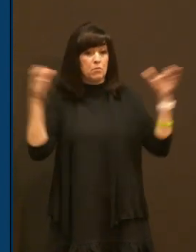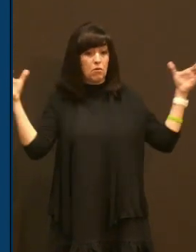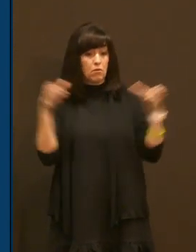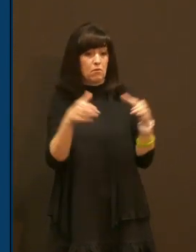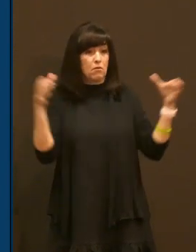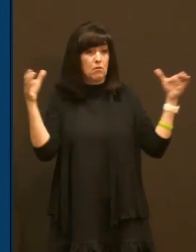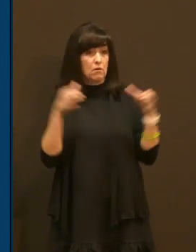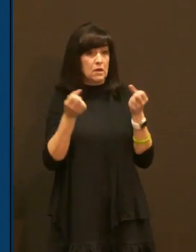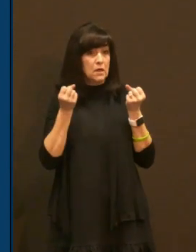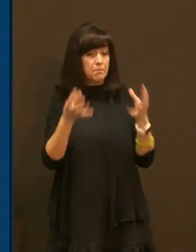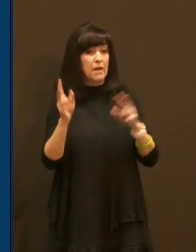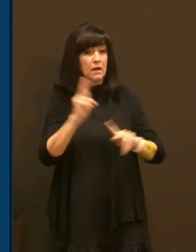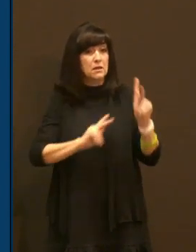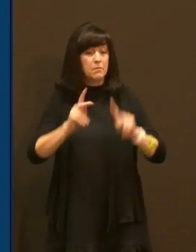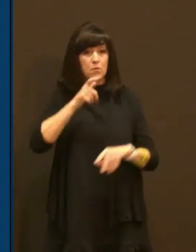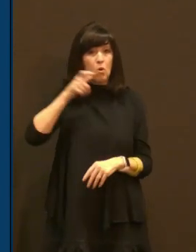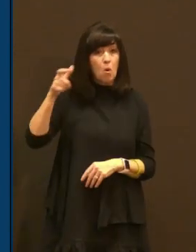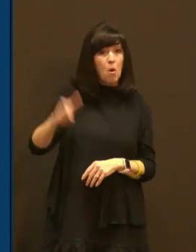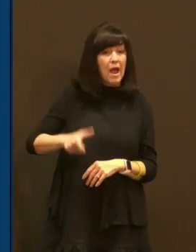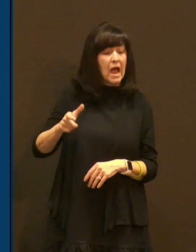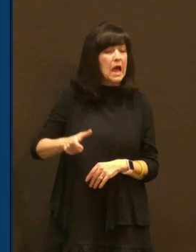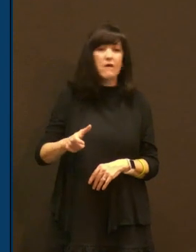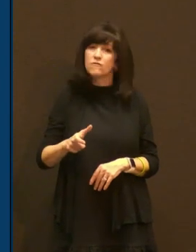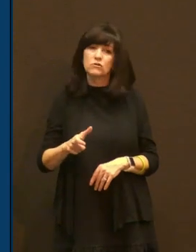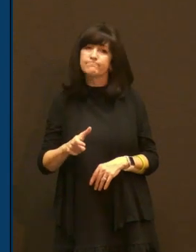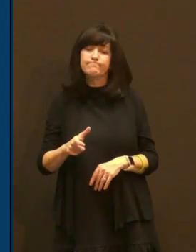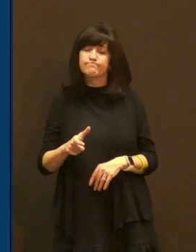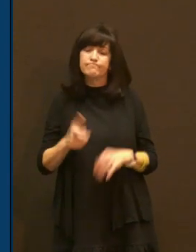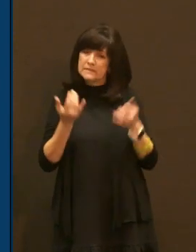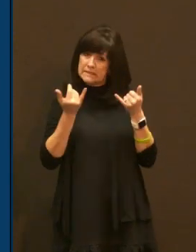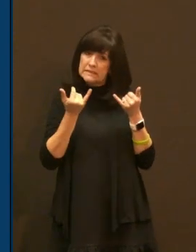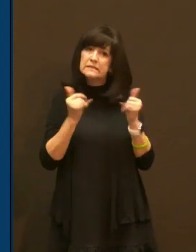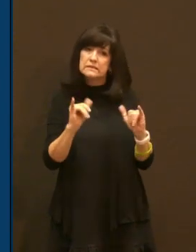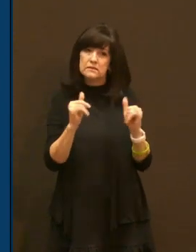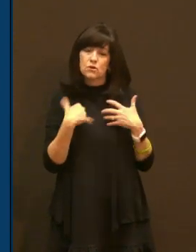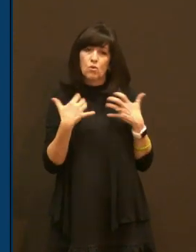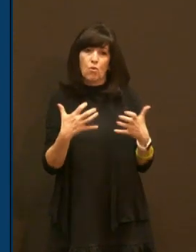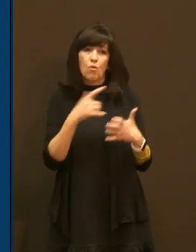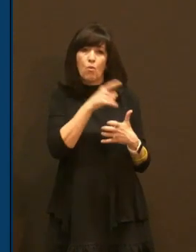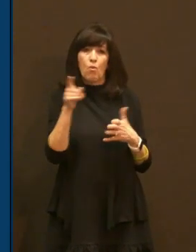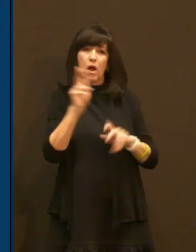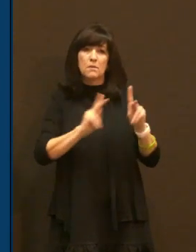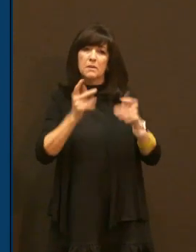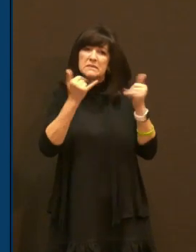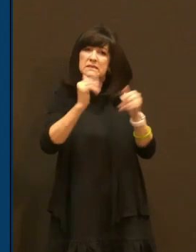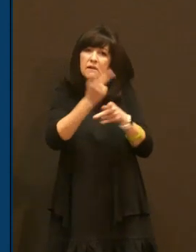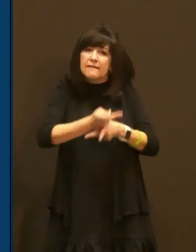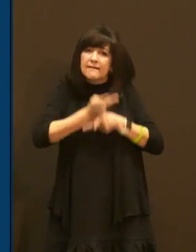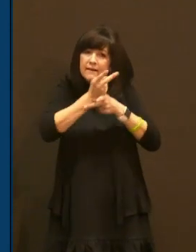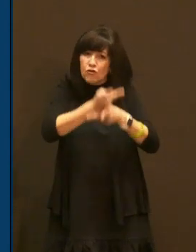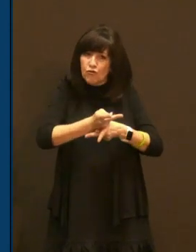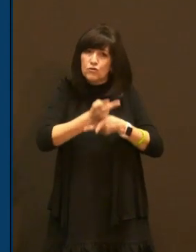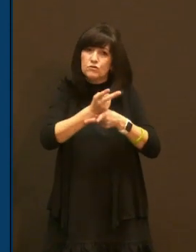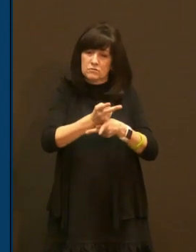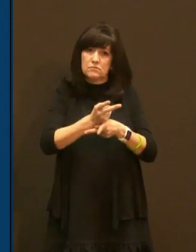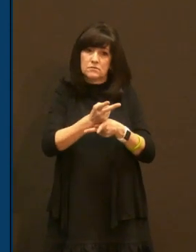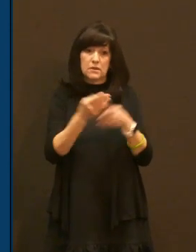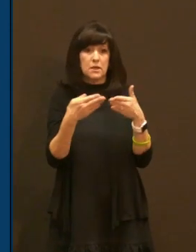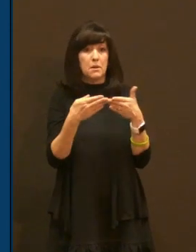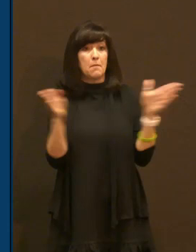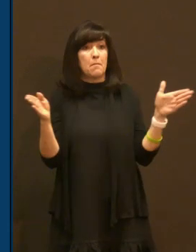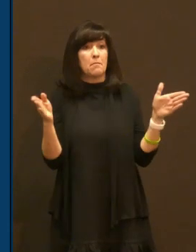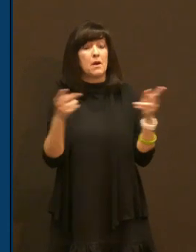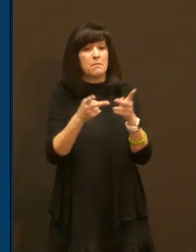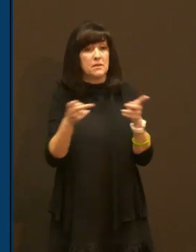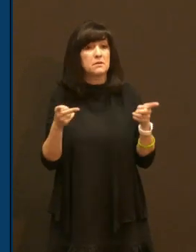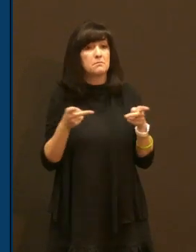or taking unnecessary trips into public places. As Dr. Birx from the White House